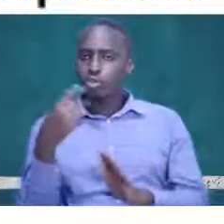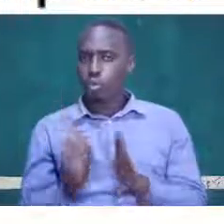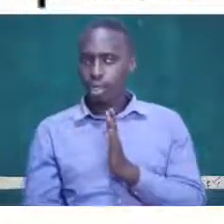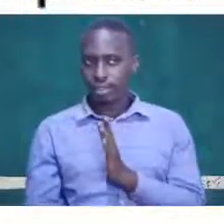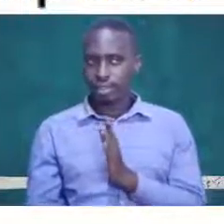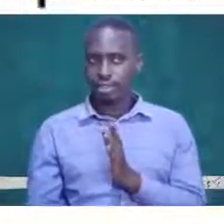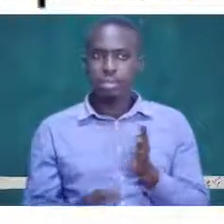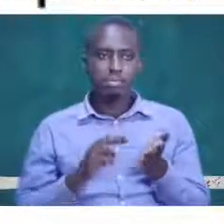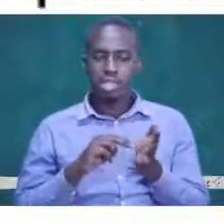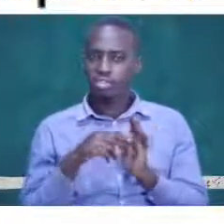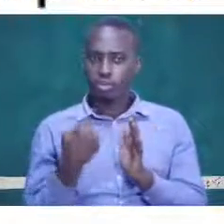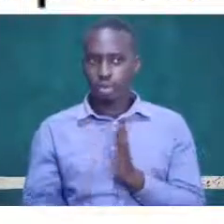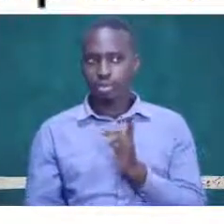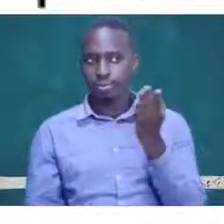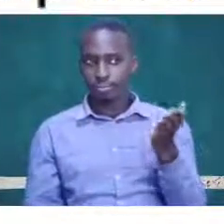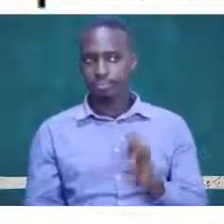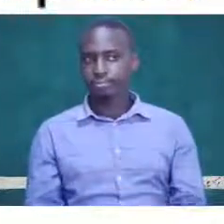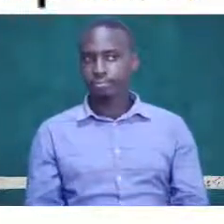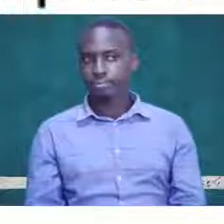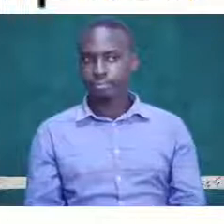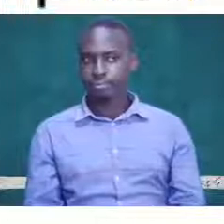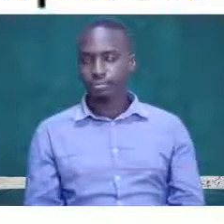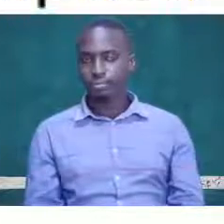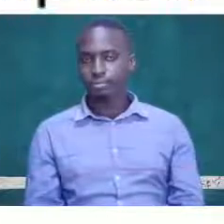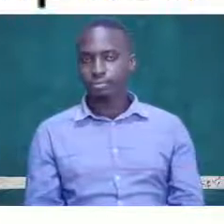by accelerator principle?